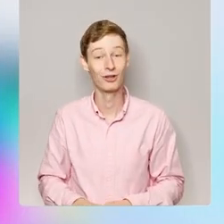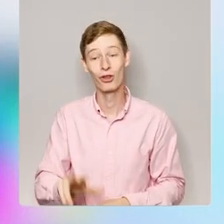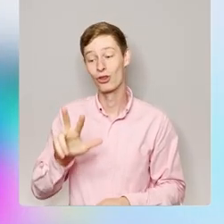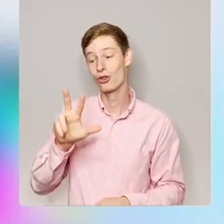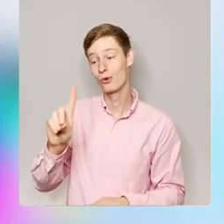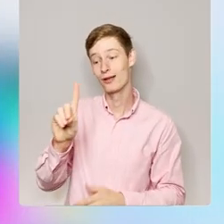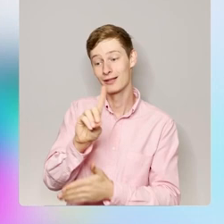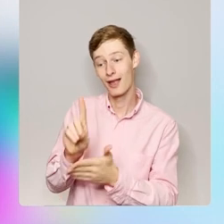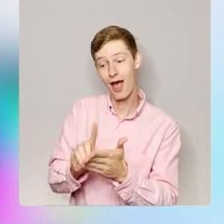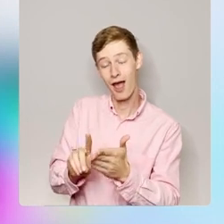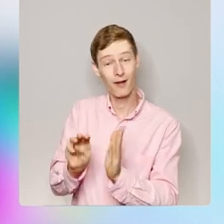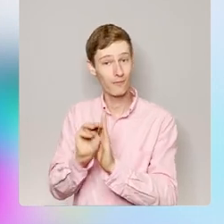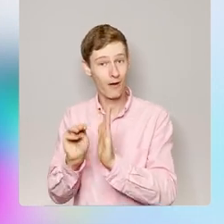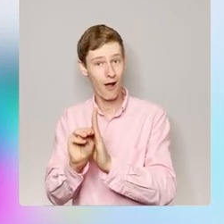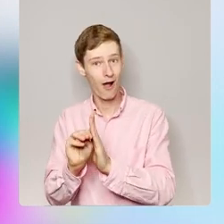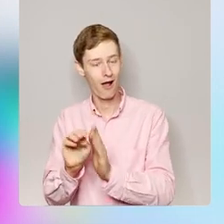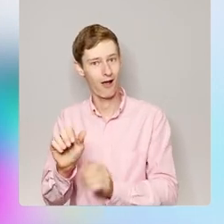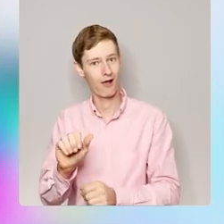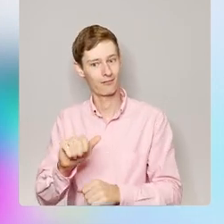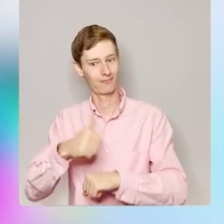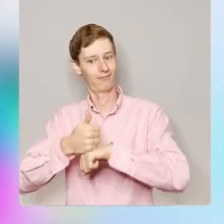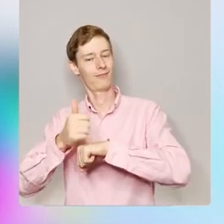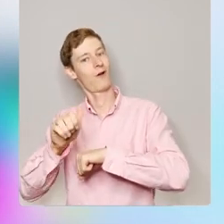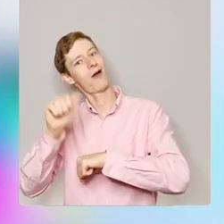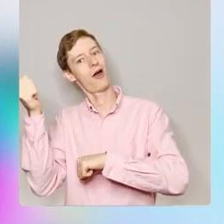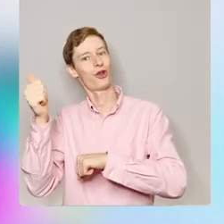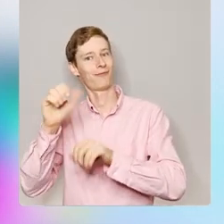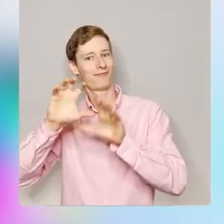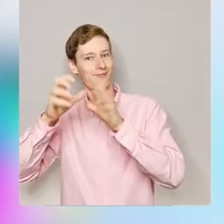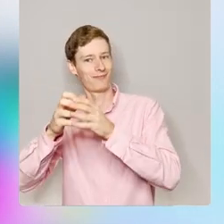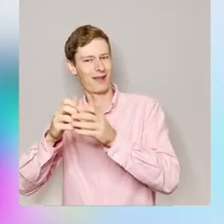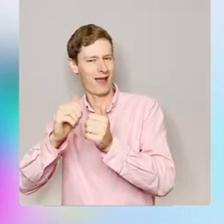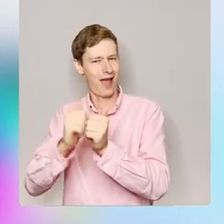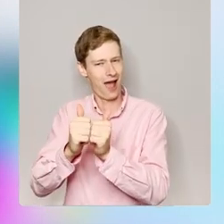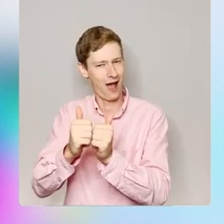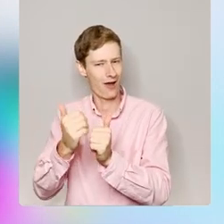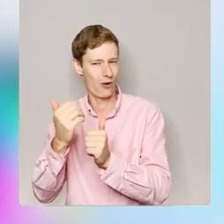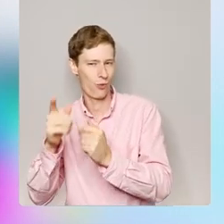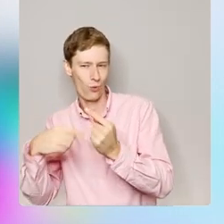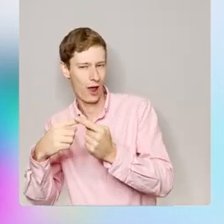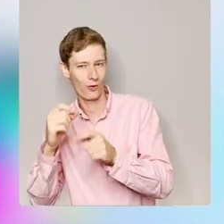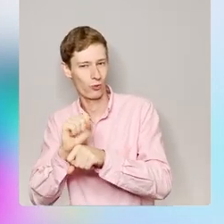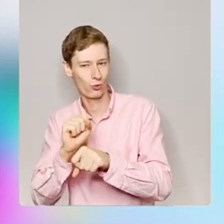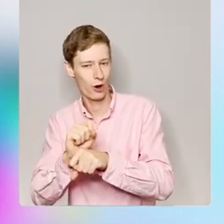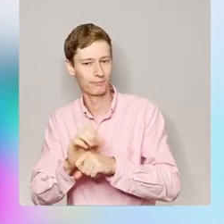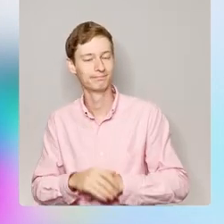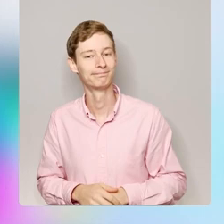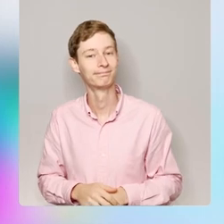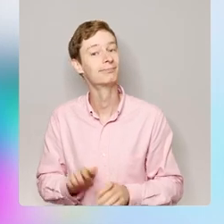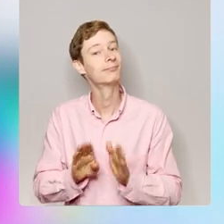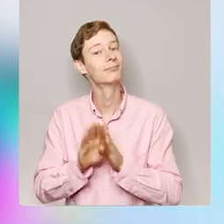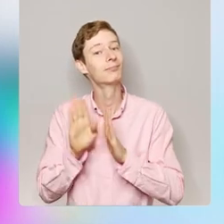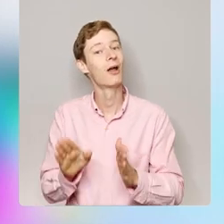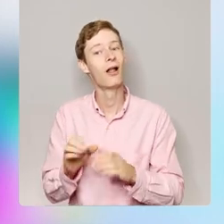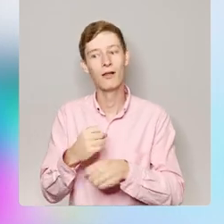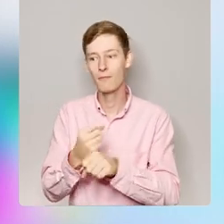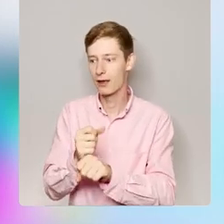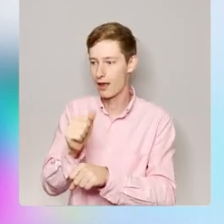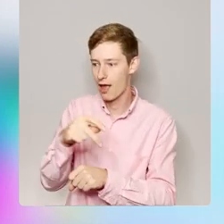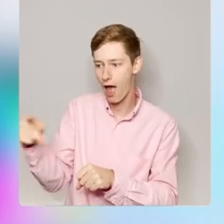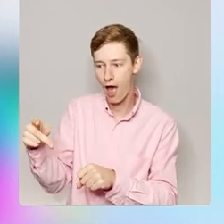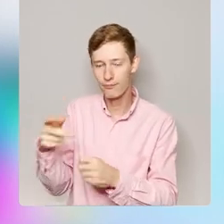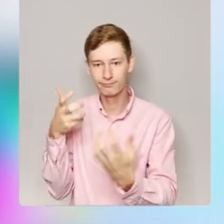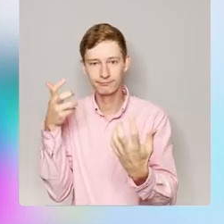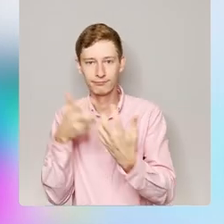and modeling is creating yet another category in changing how we work. developers are creating applications to serve